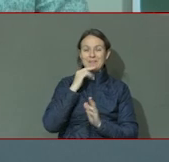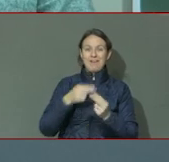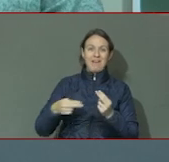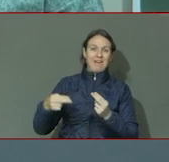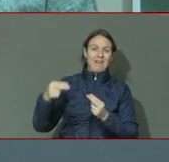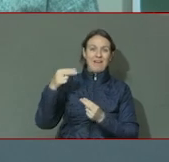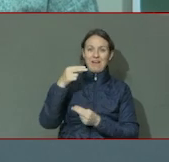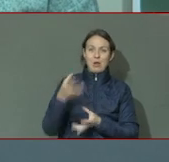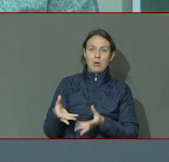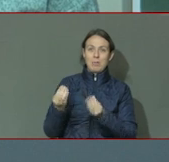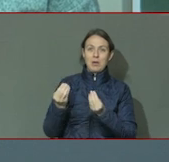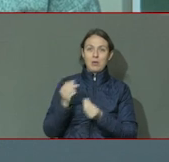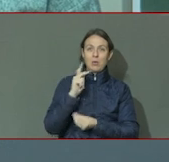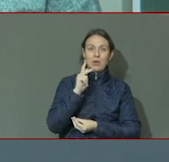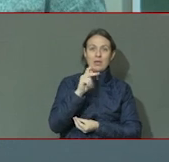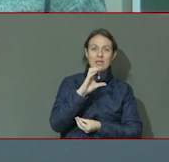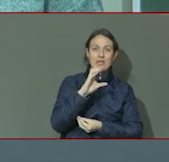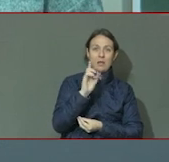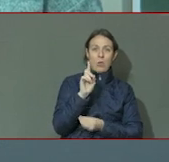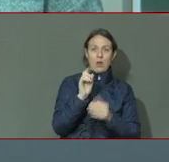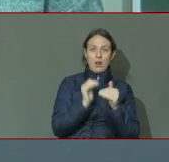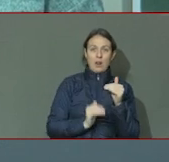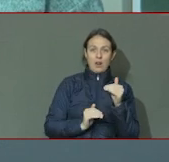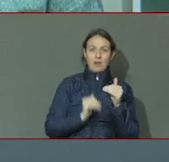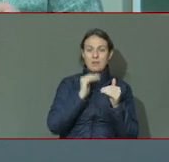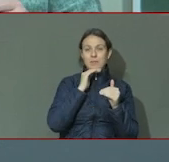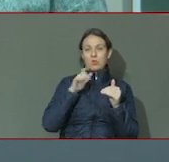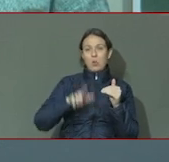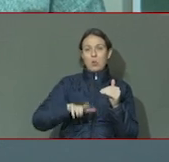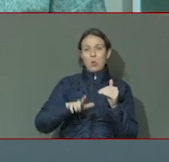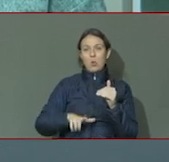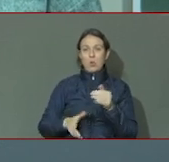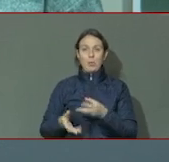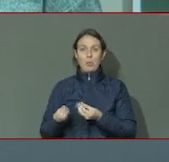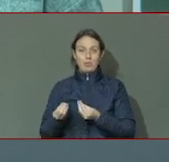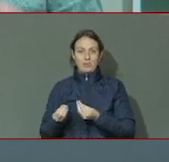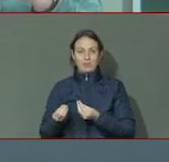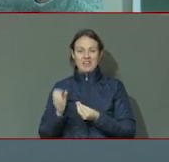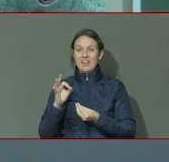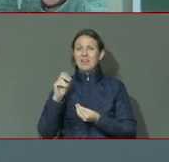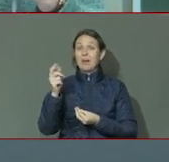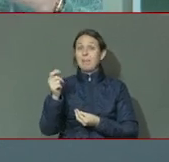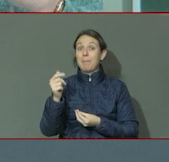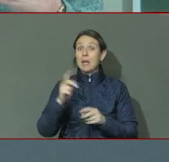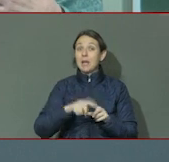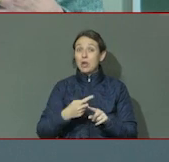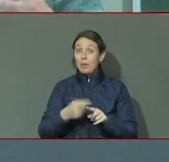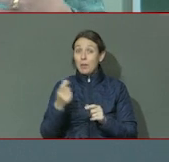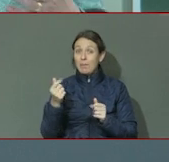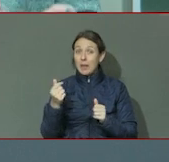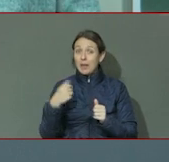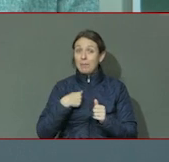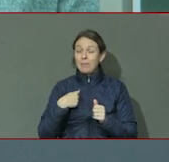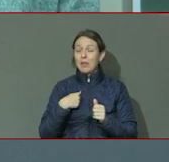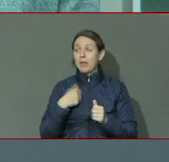If Kc is less than 1, it is a low yield. If I talk money, when I put in